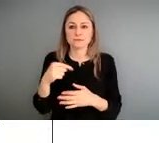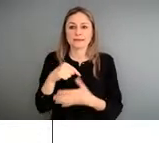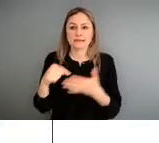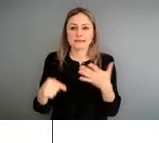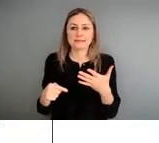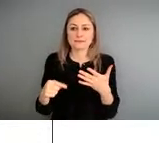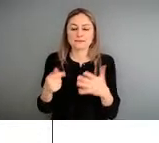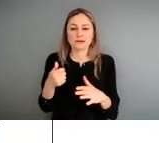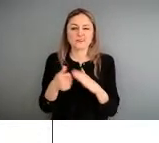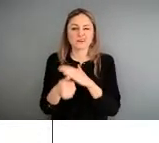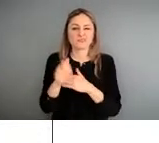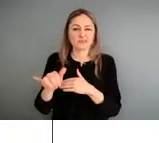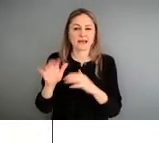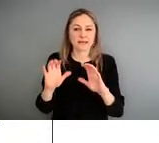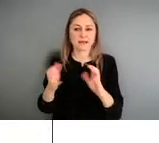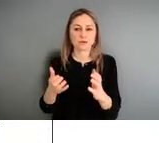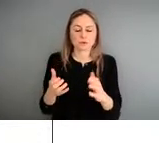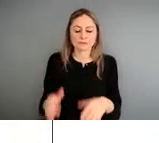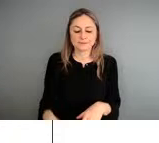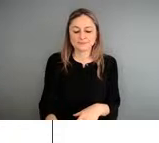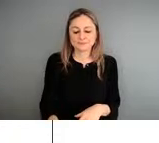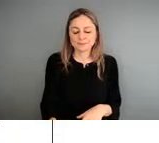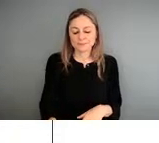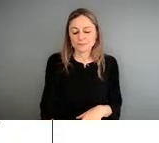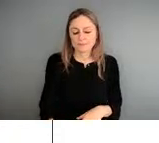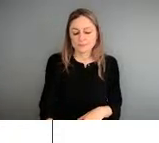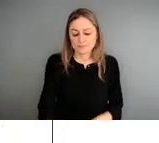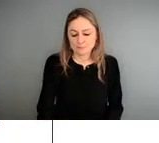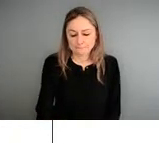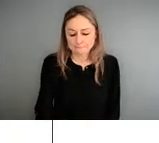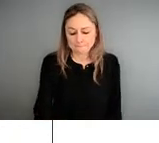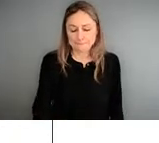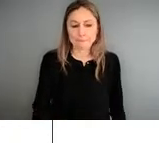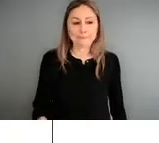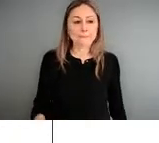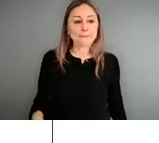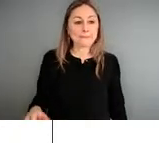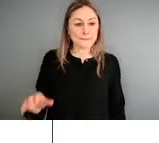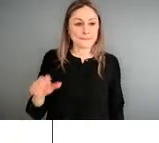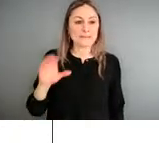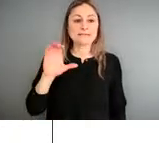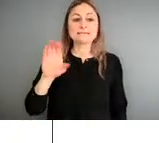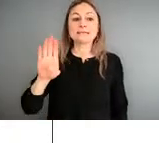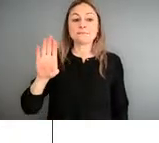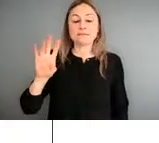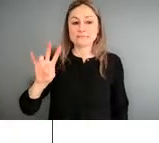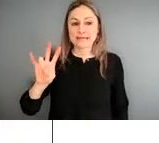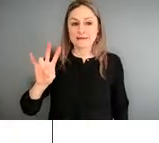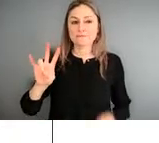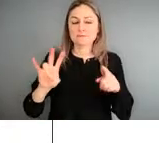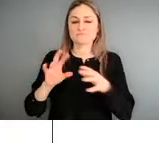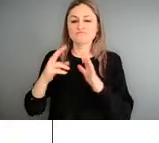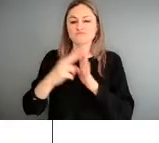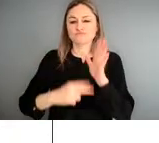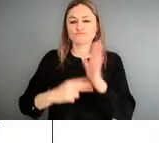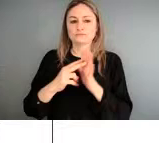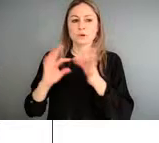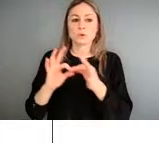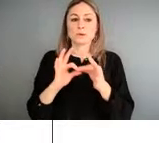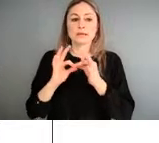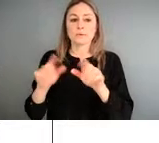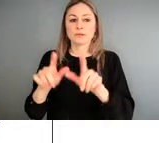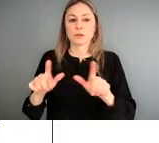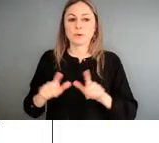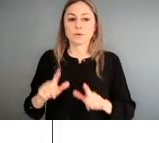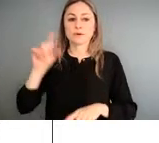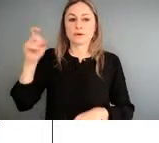into that category here. And so the CB7 is coordinate with local governments to address